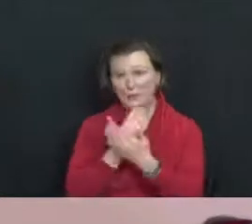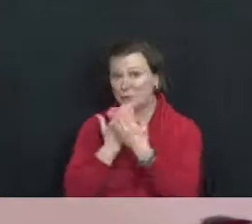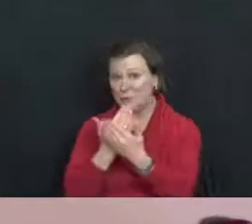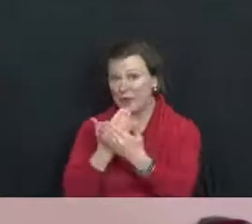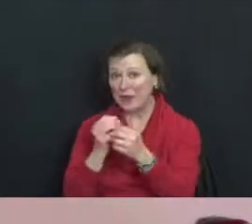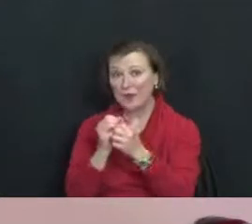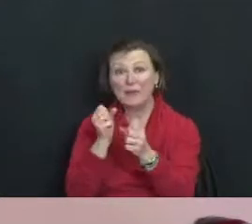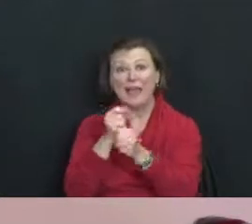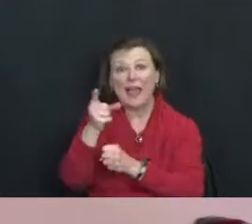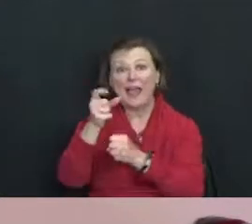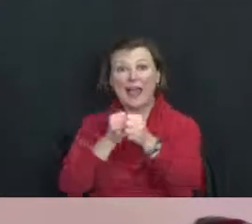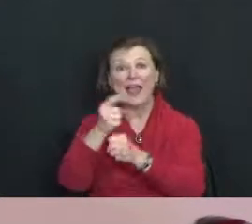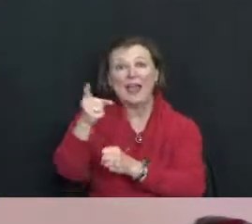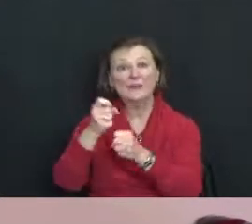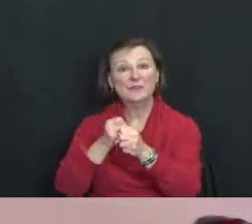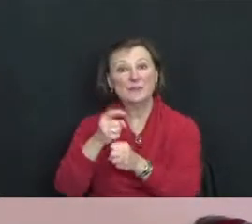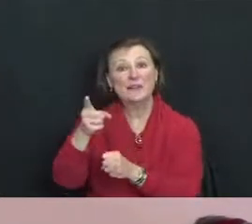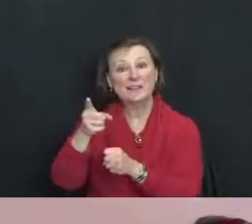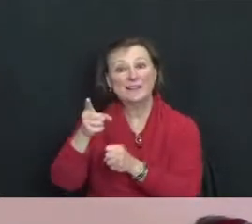with an annually bestowed